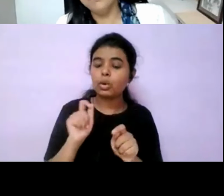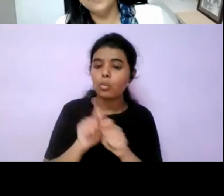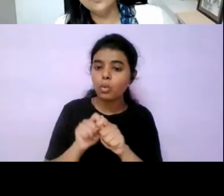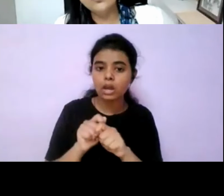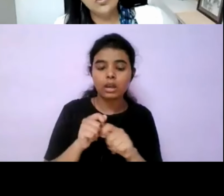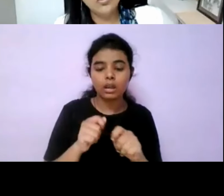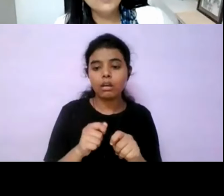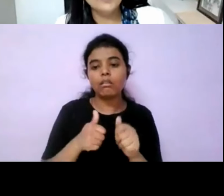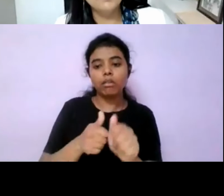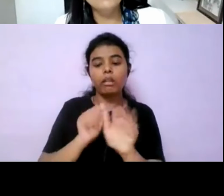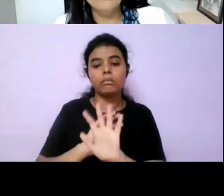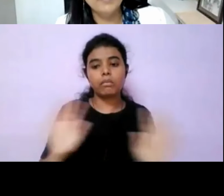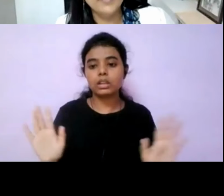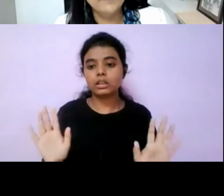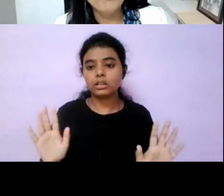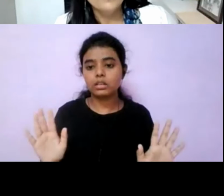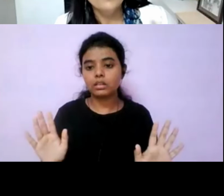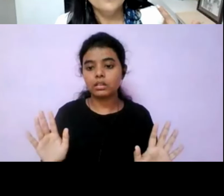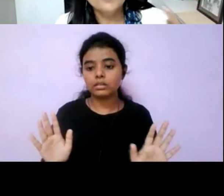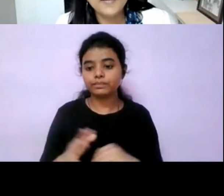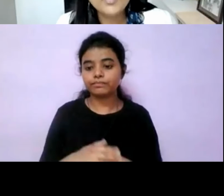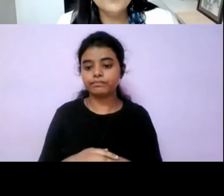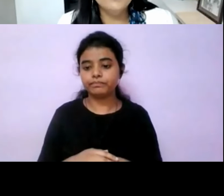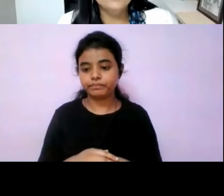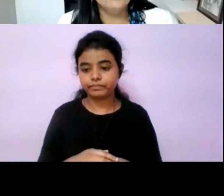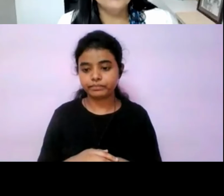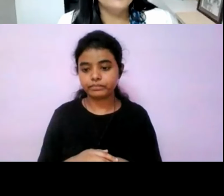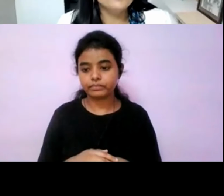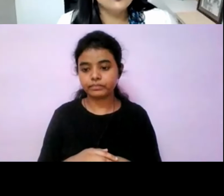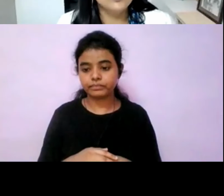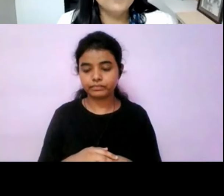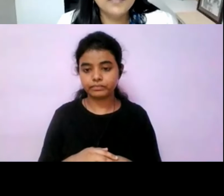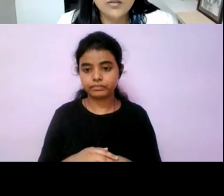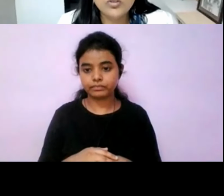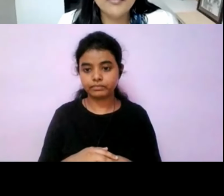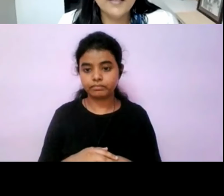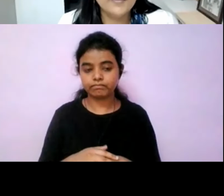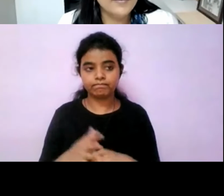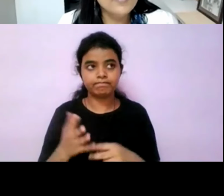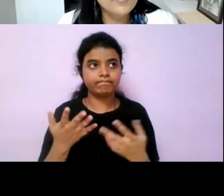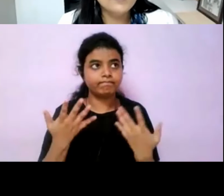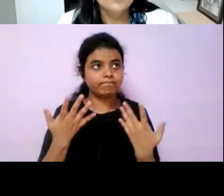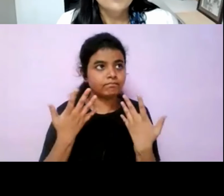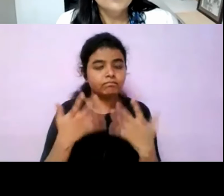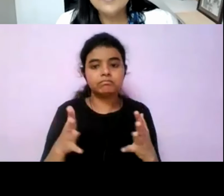as compared to non-disabled women, especially when it pertains to the pursuit of their